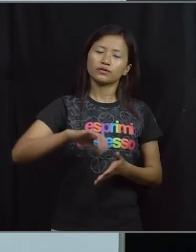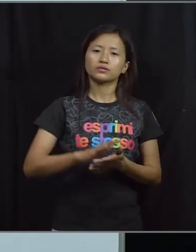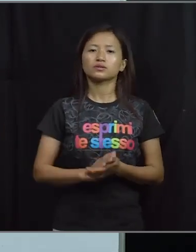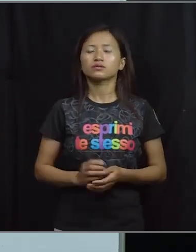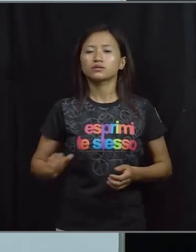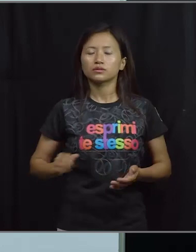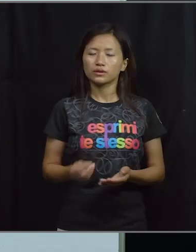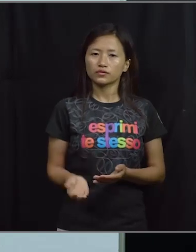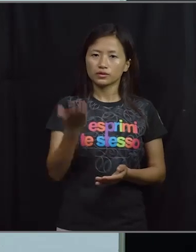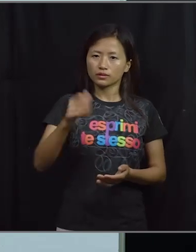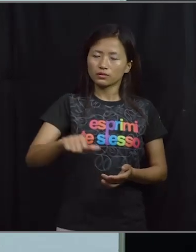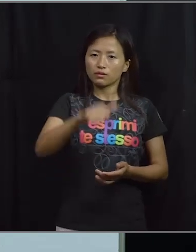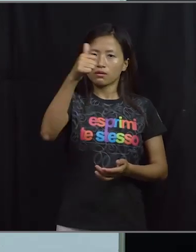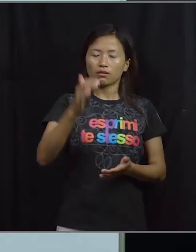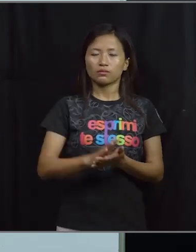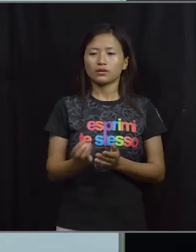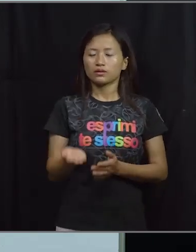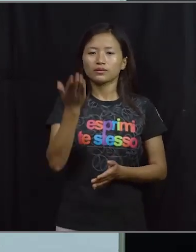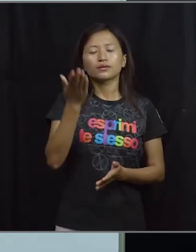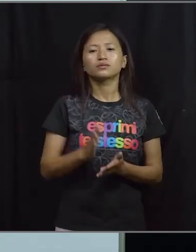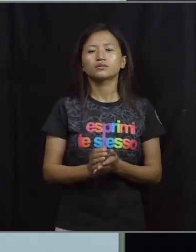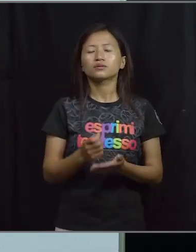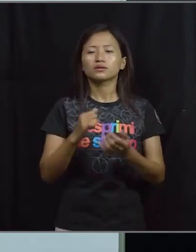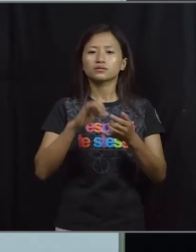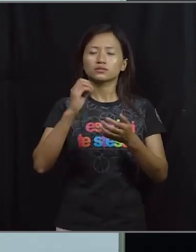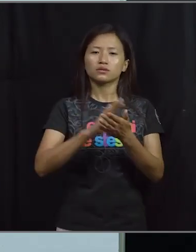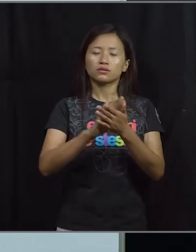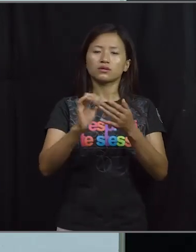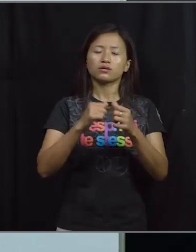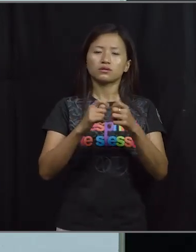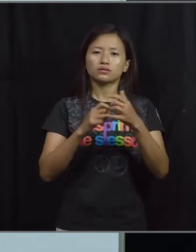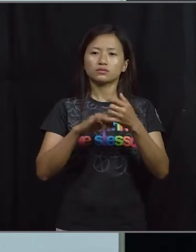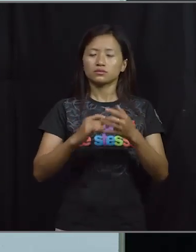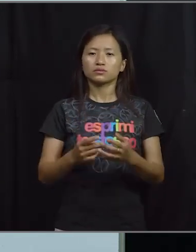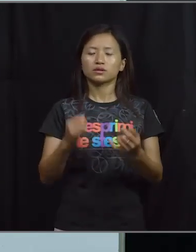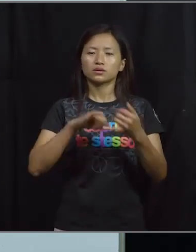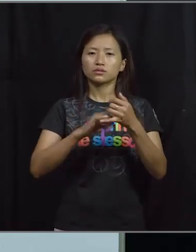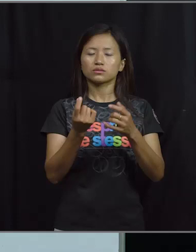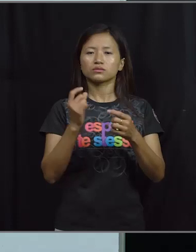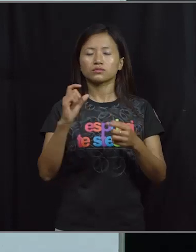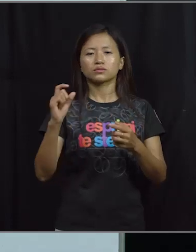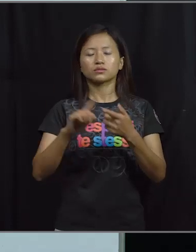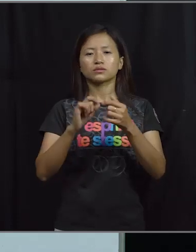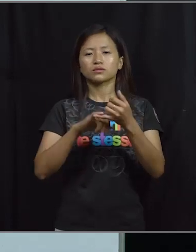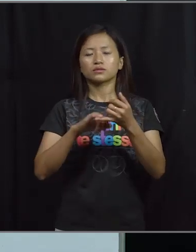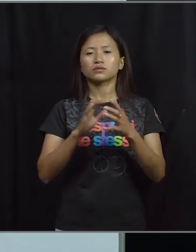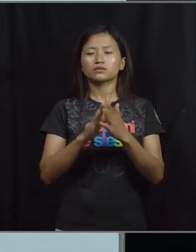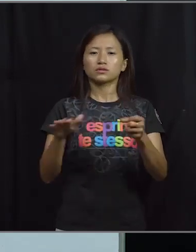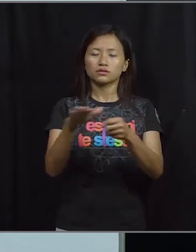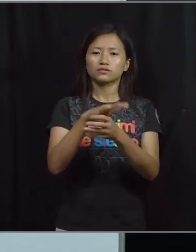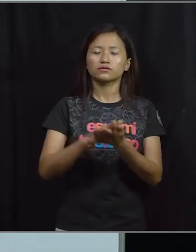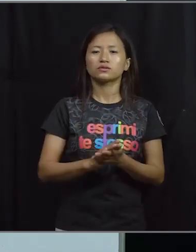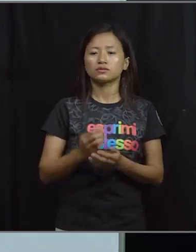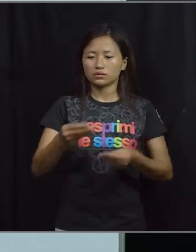to get up again. That is the most striking characteristics of most successful entrepreneurs. As an entrepreneur, even